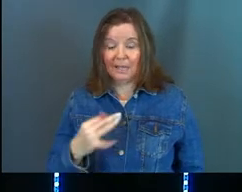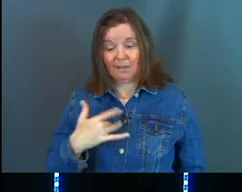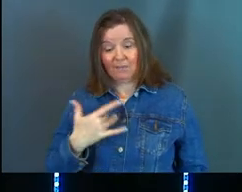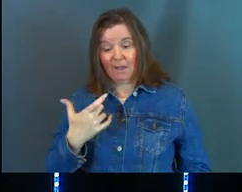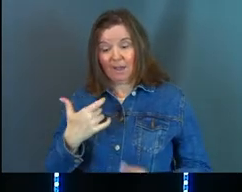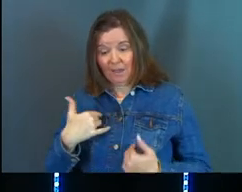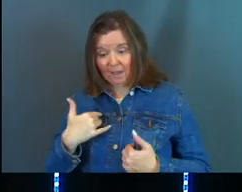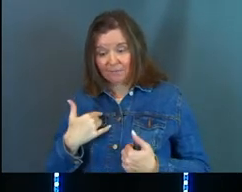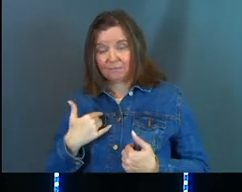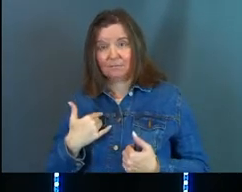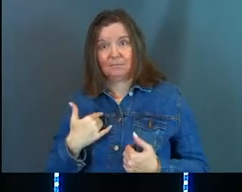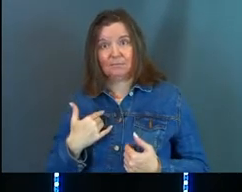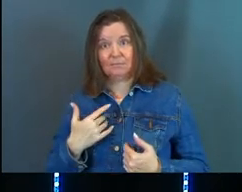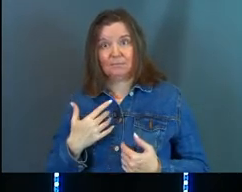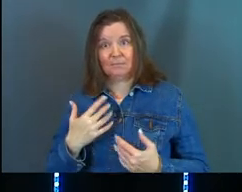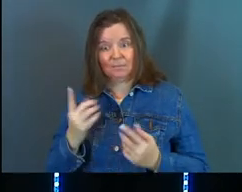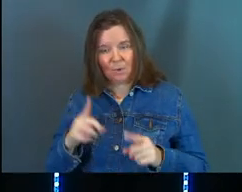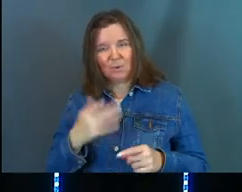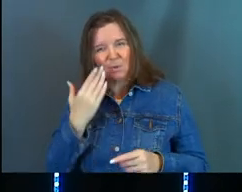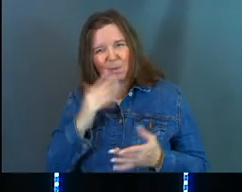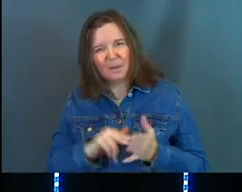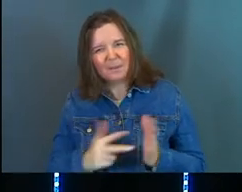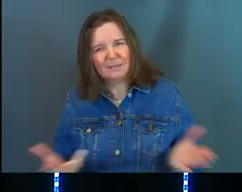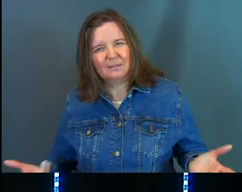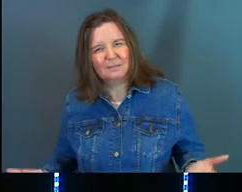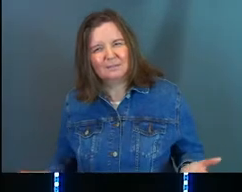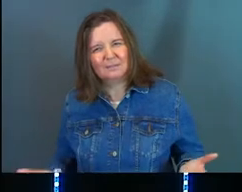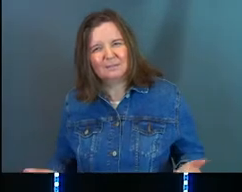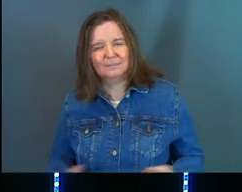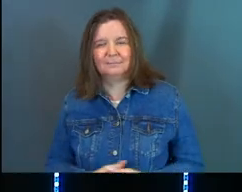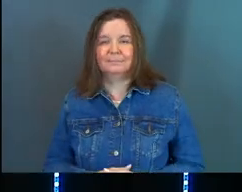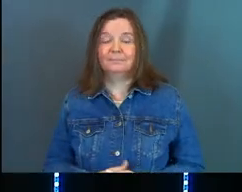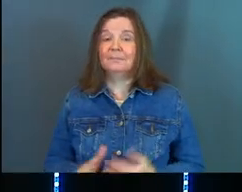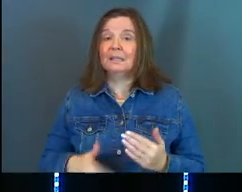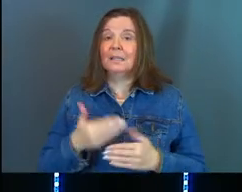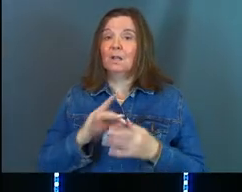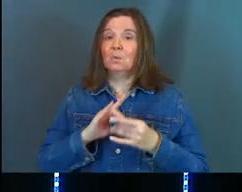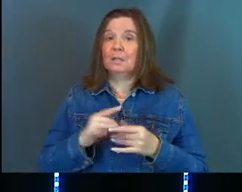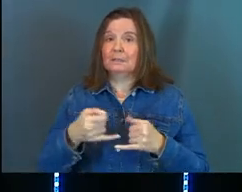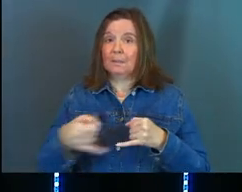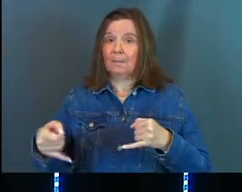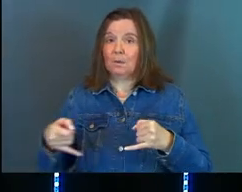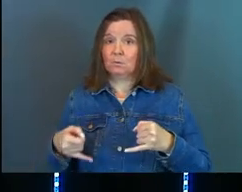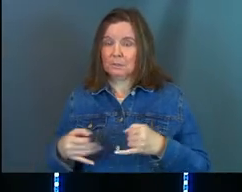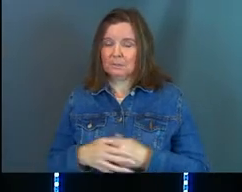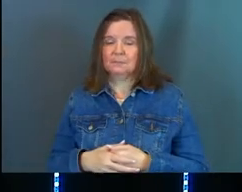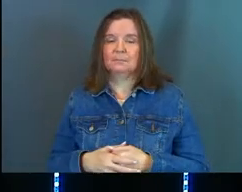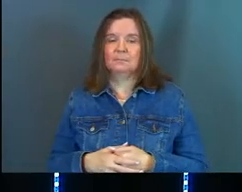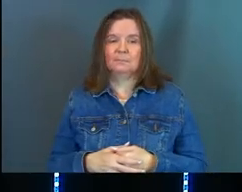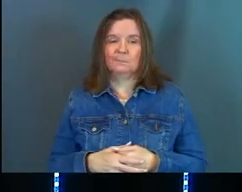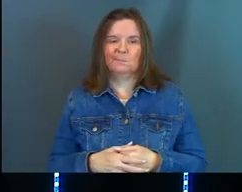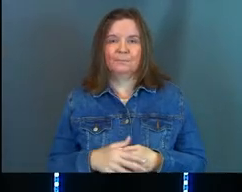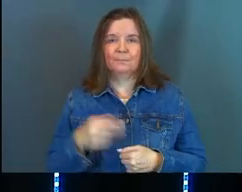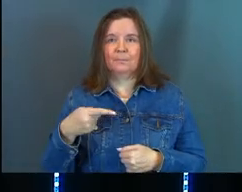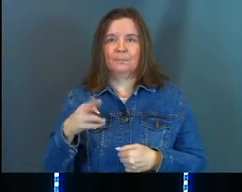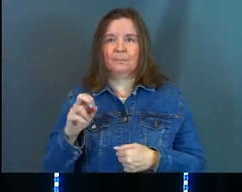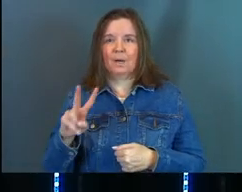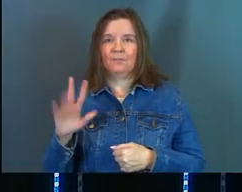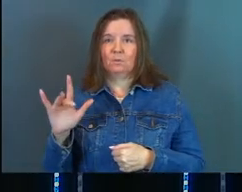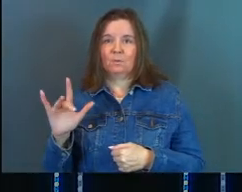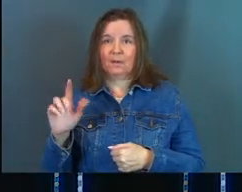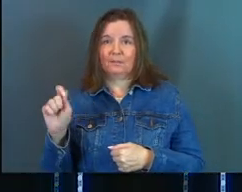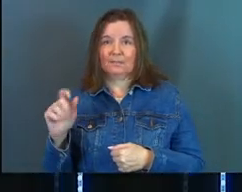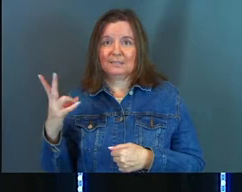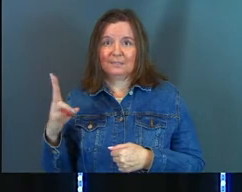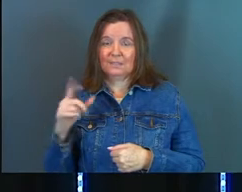if I've got you, I've got you, gotcha. You know what I mean? Next, relationship boundaries. Proverbs